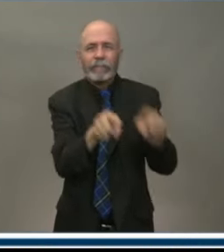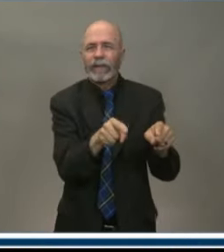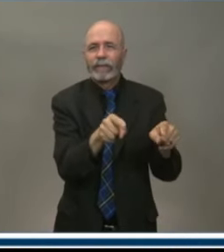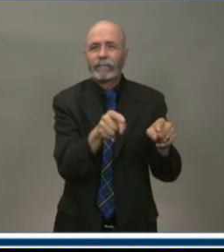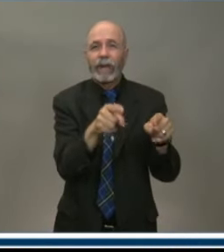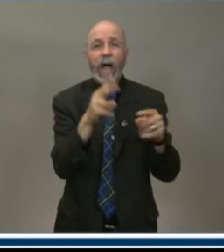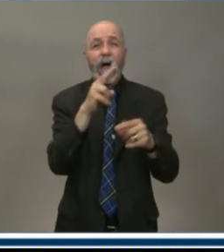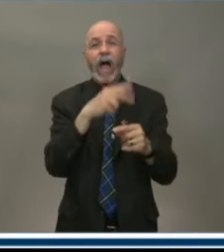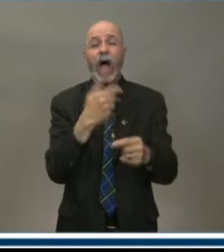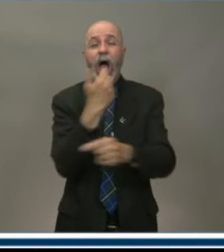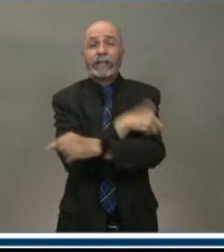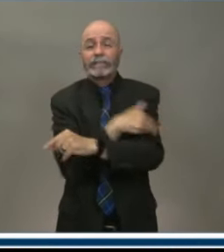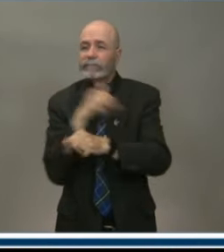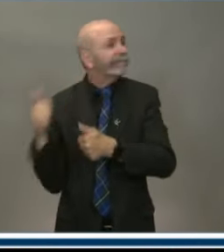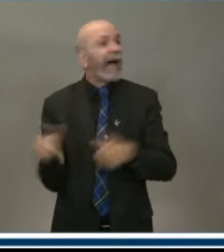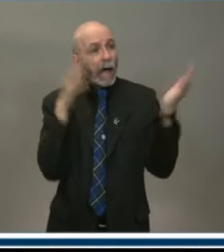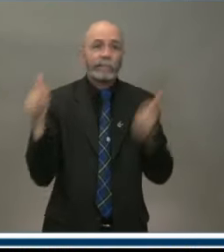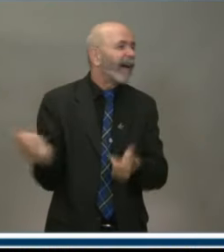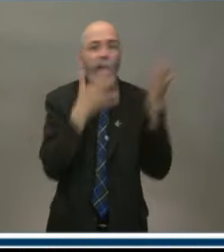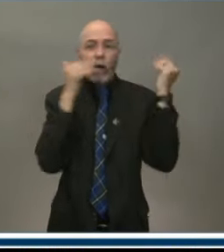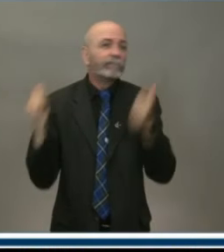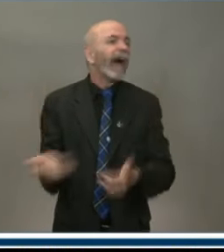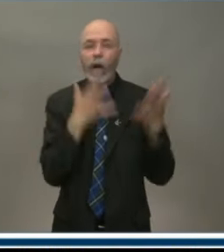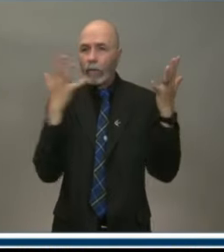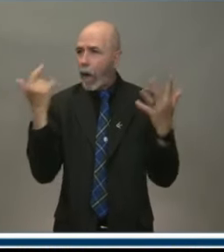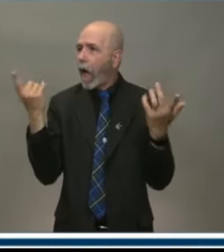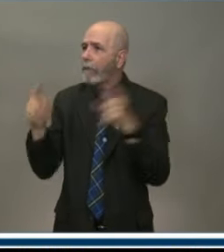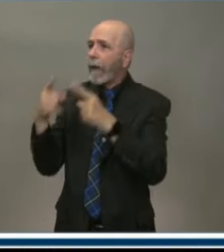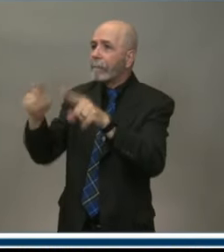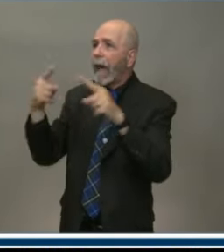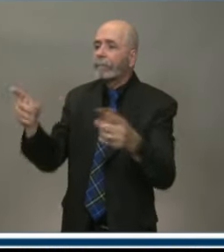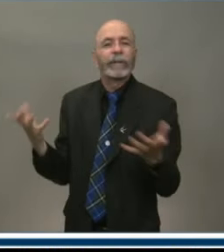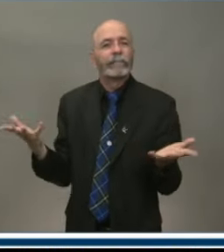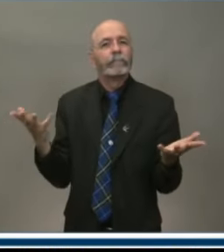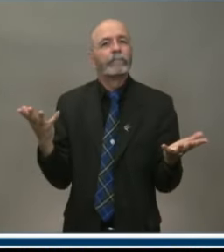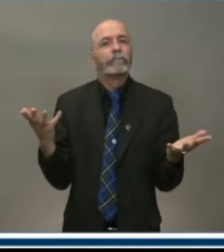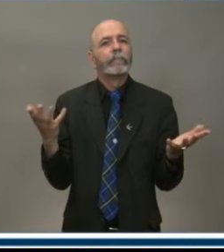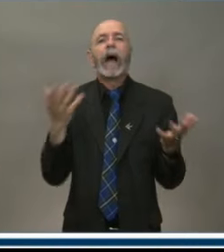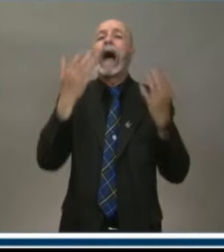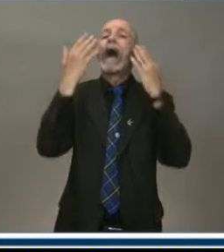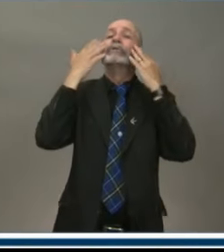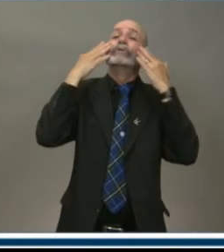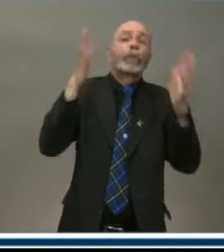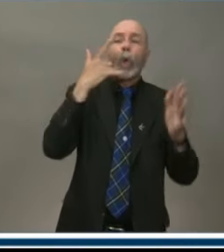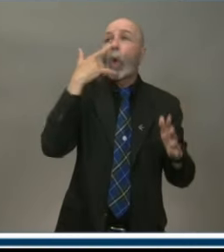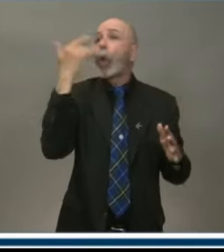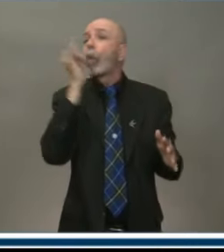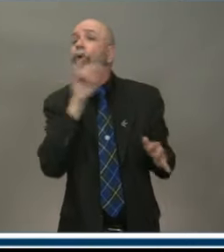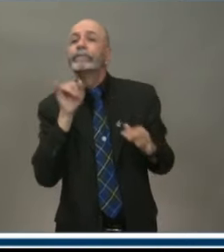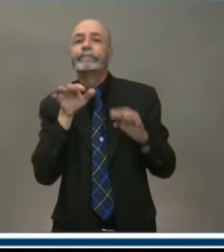but you're right. We don't know what for sure how seasonality will affect